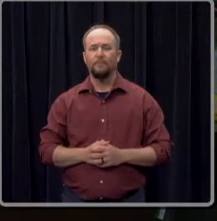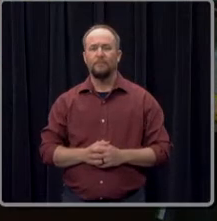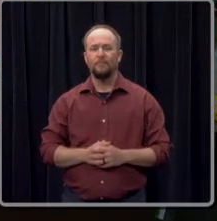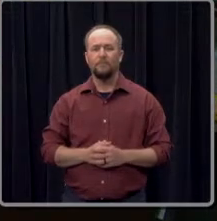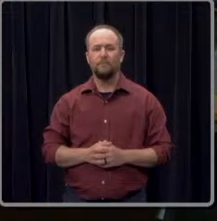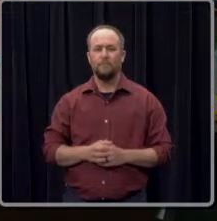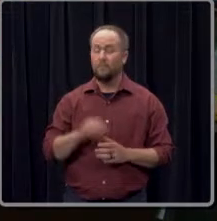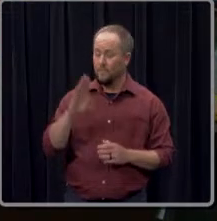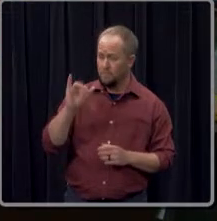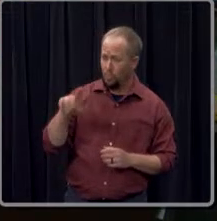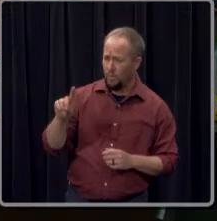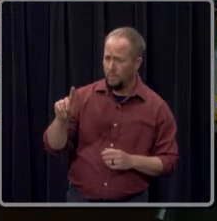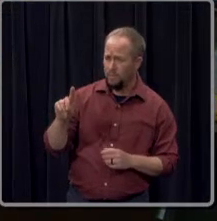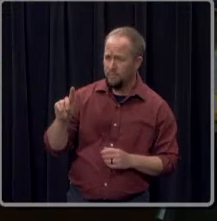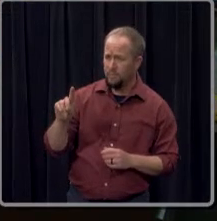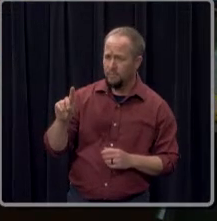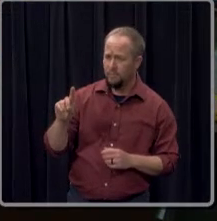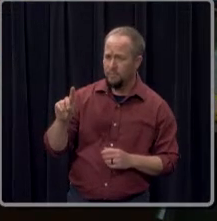Mr. Boyd?